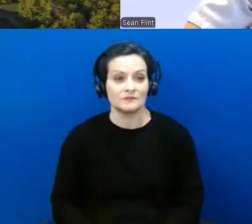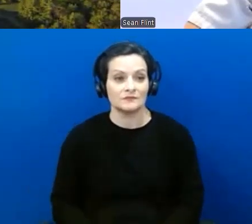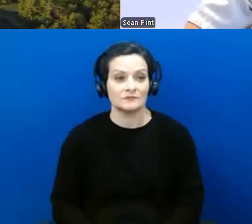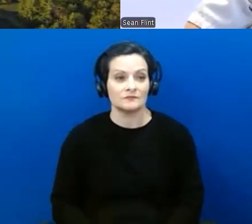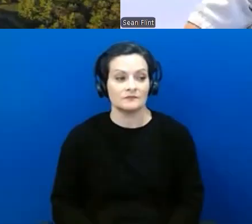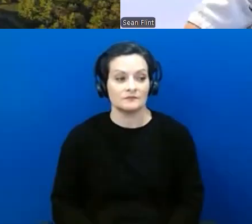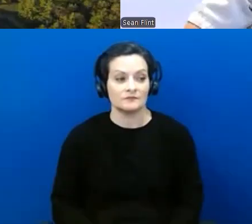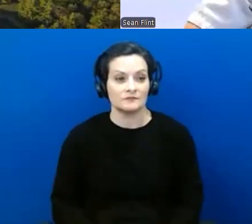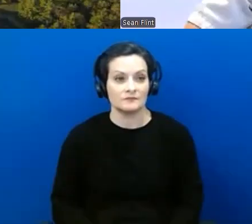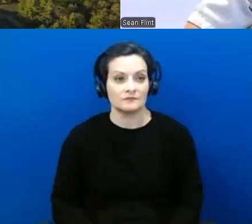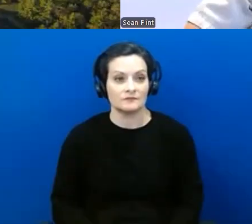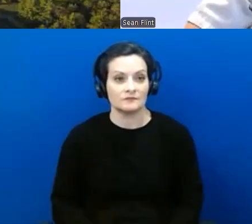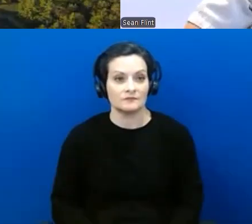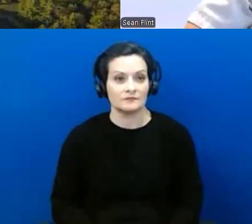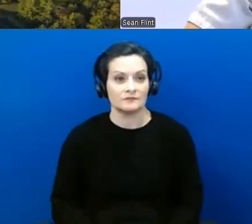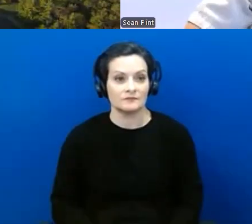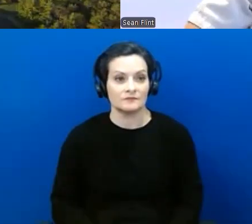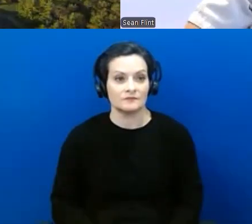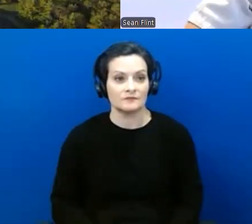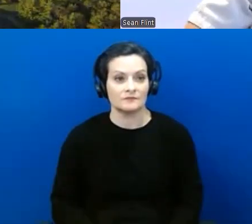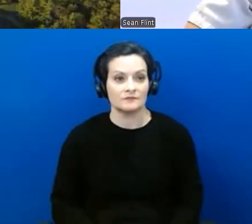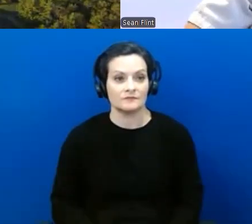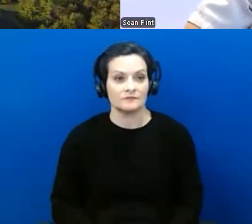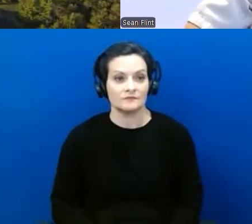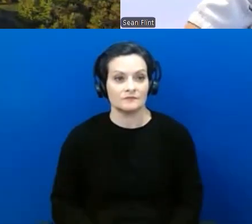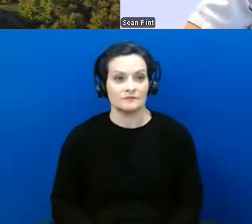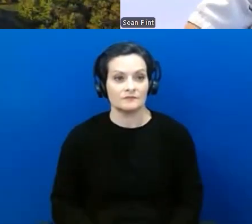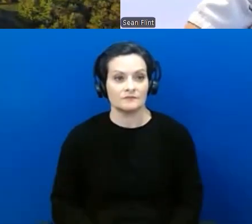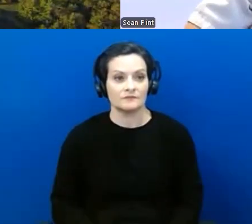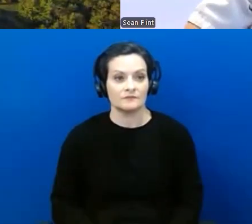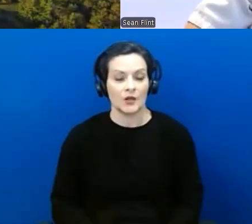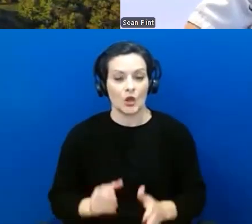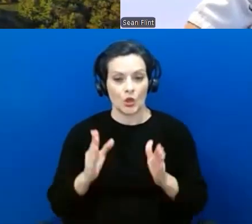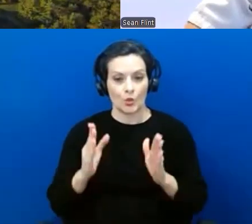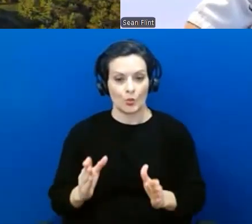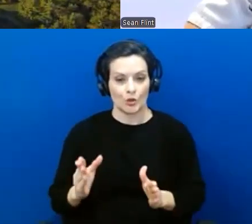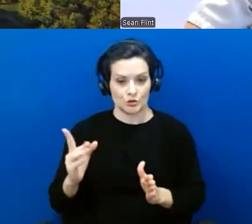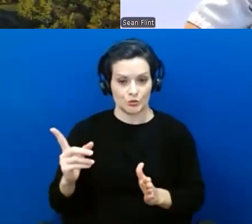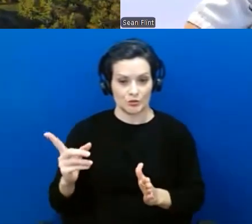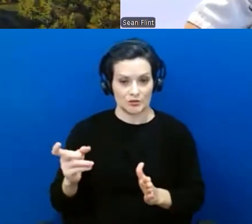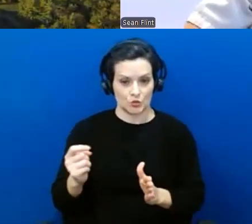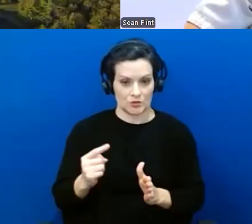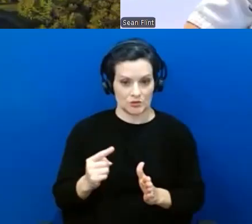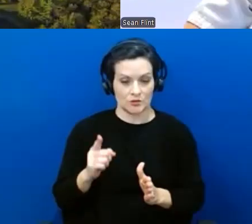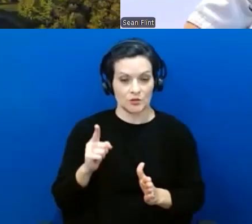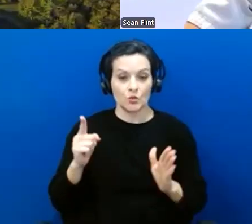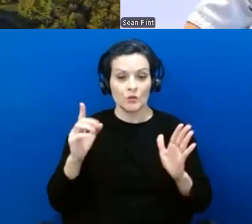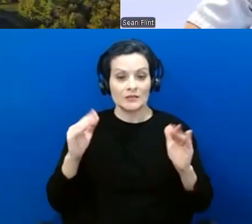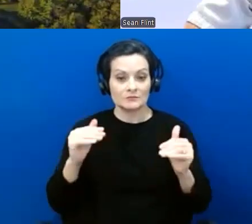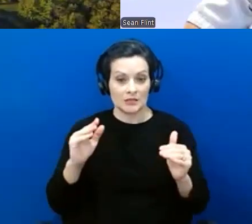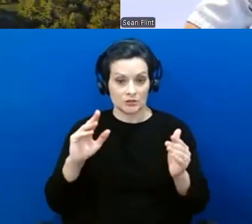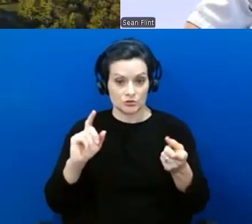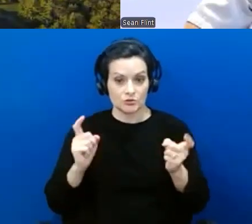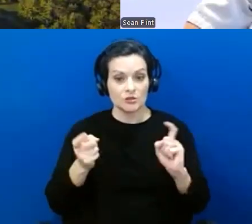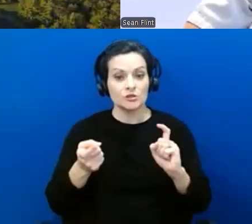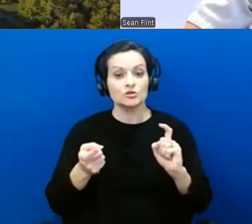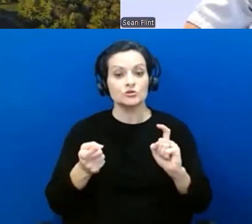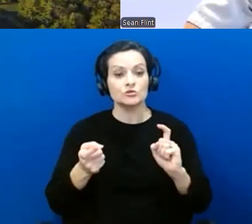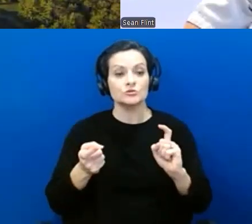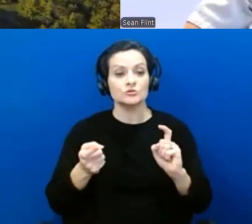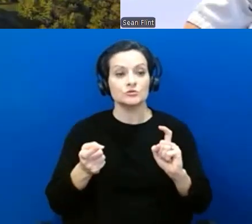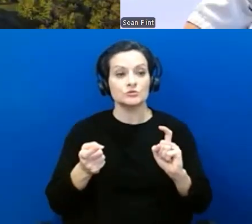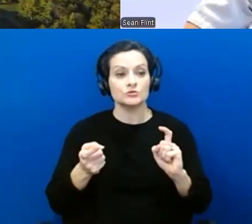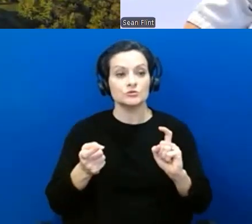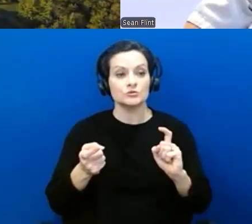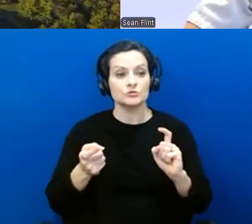that to the question asker, expecting change, and expecting even like